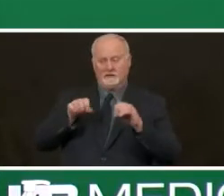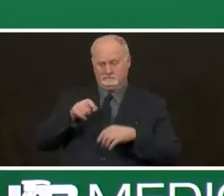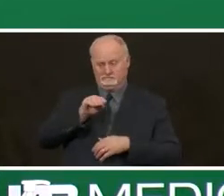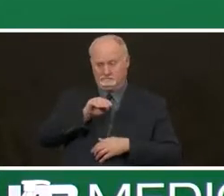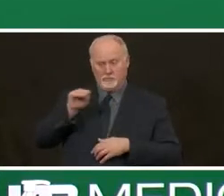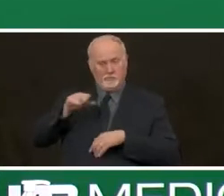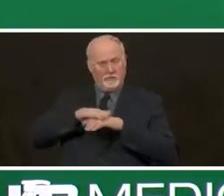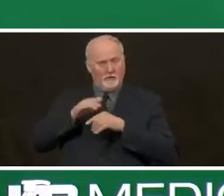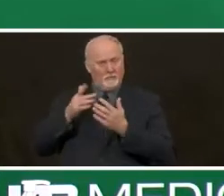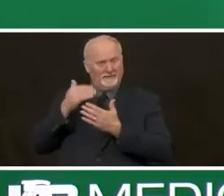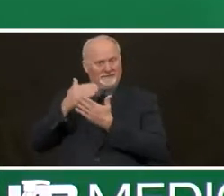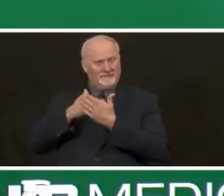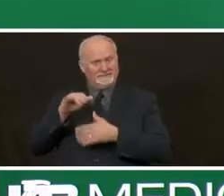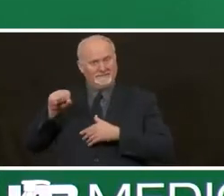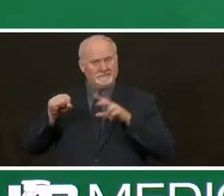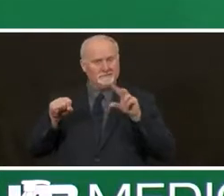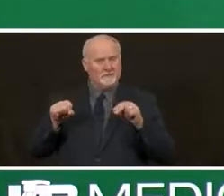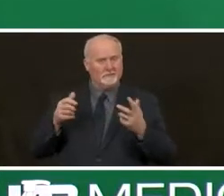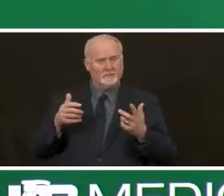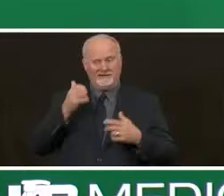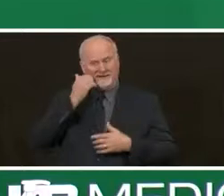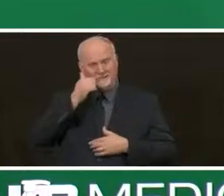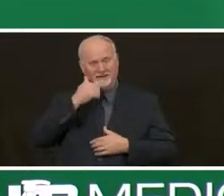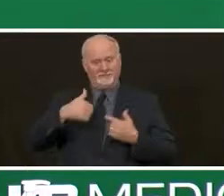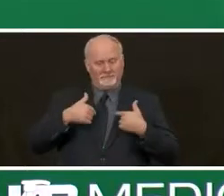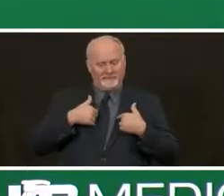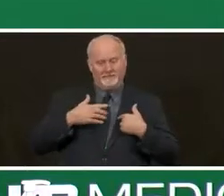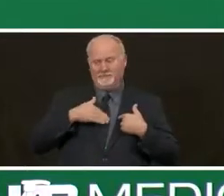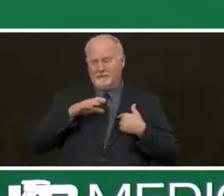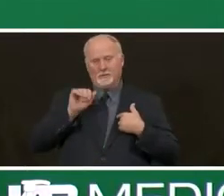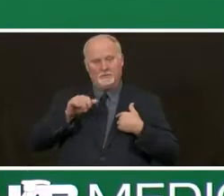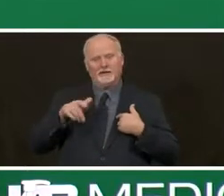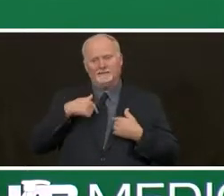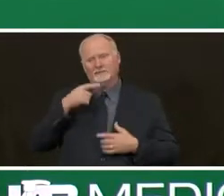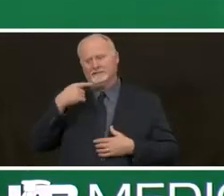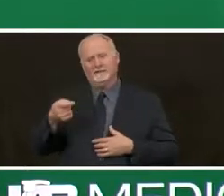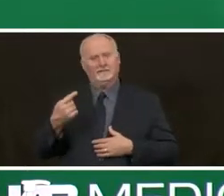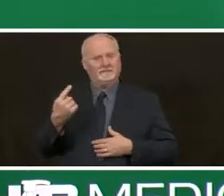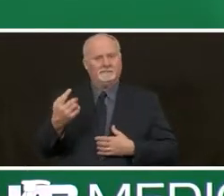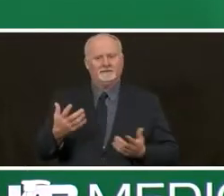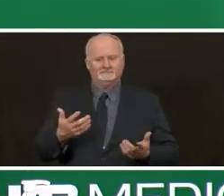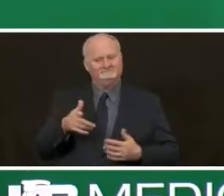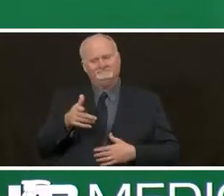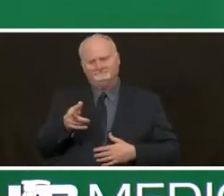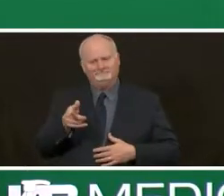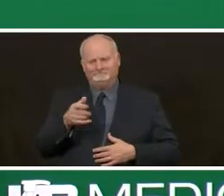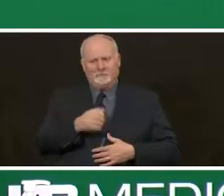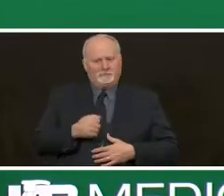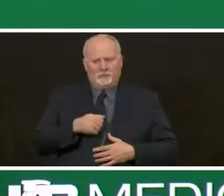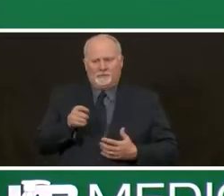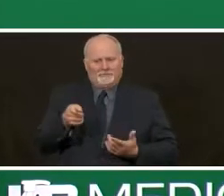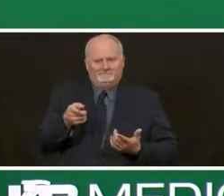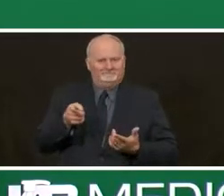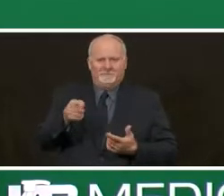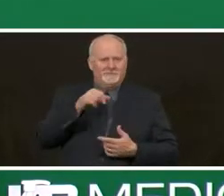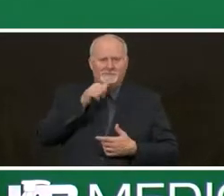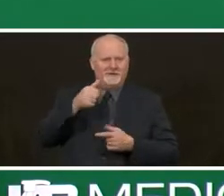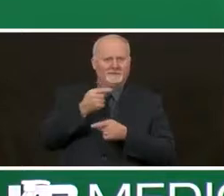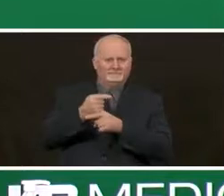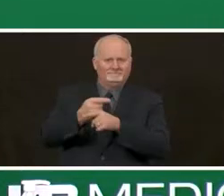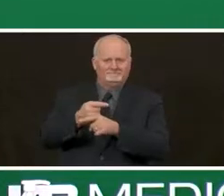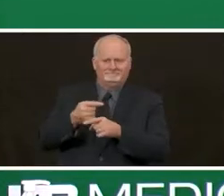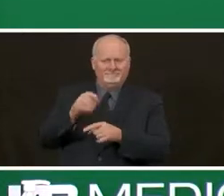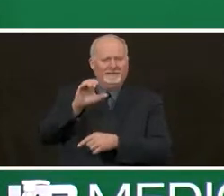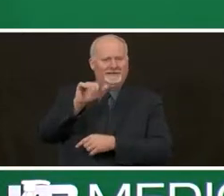waitlisting. And every day, myself or one of my colleagues has to tell someone that either they're not a candidate, or if they